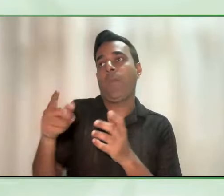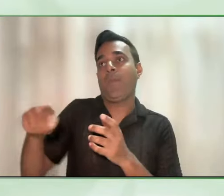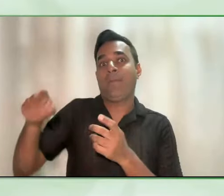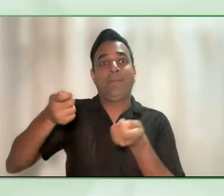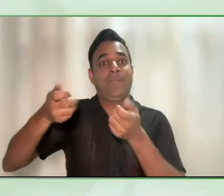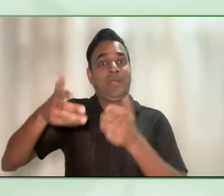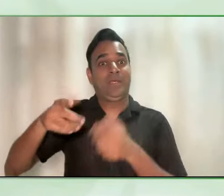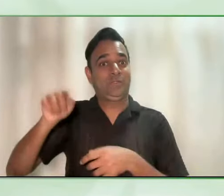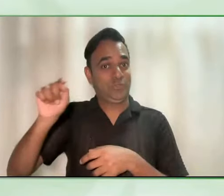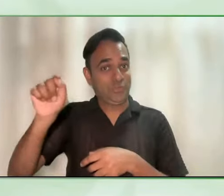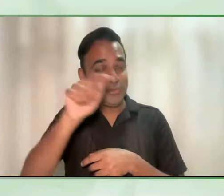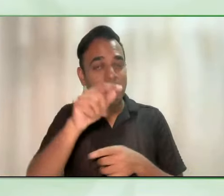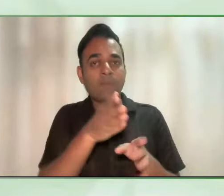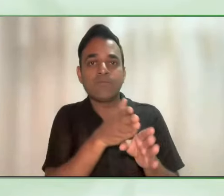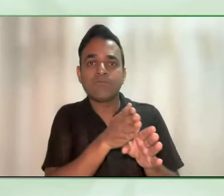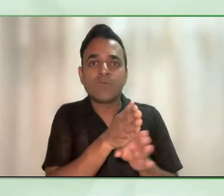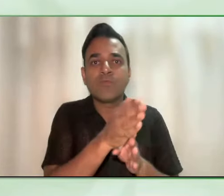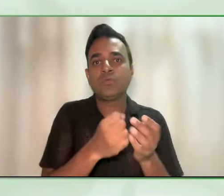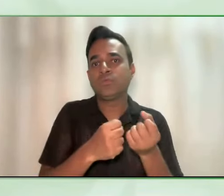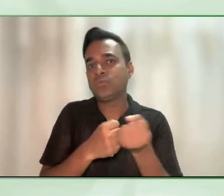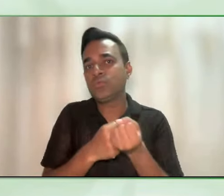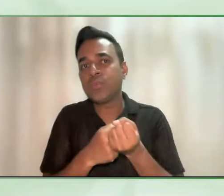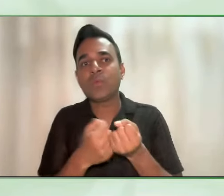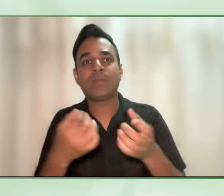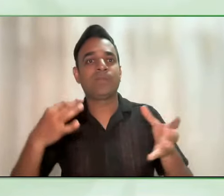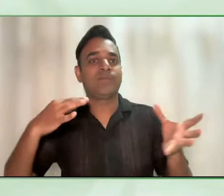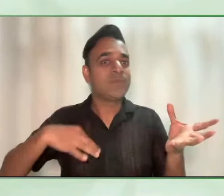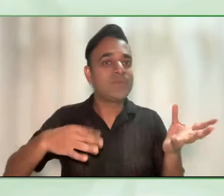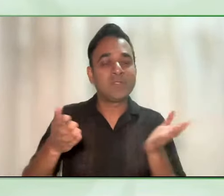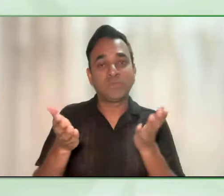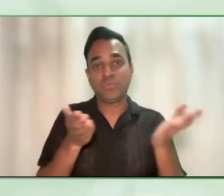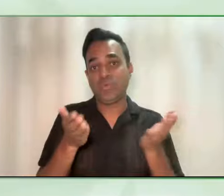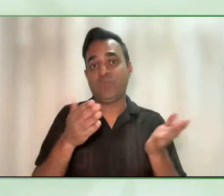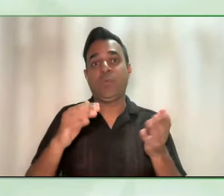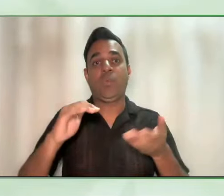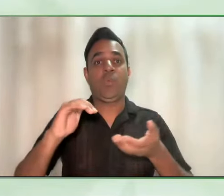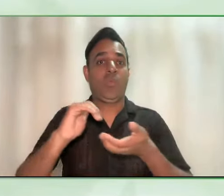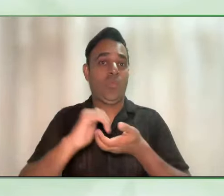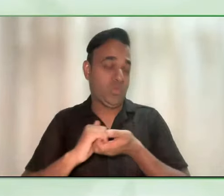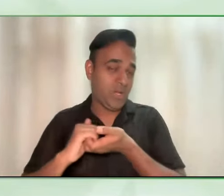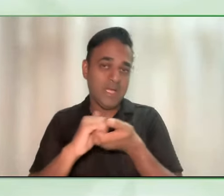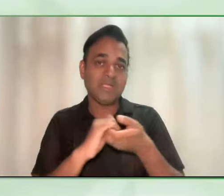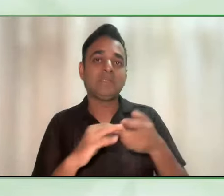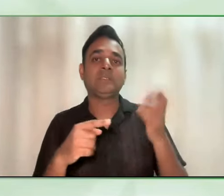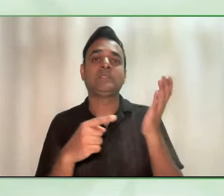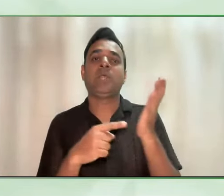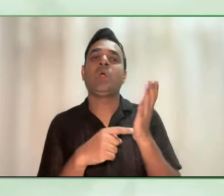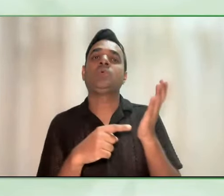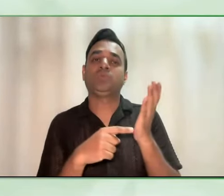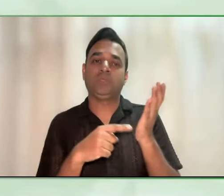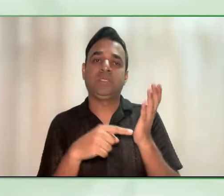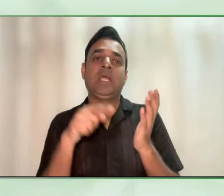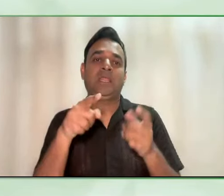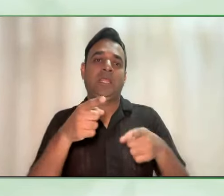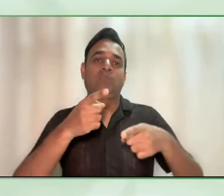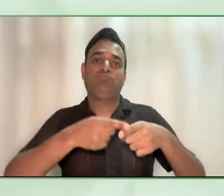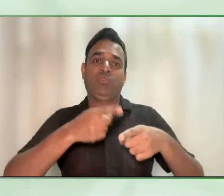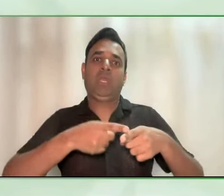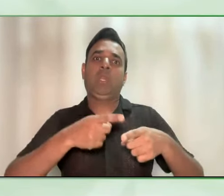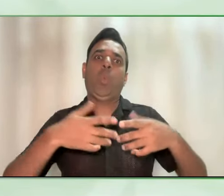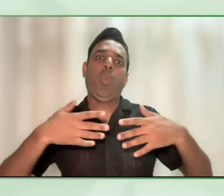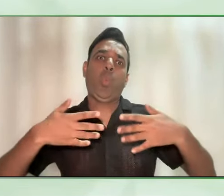The service users, mainly in the social cooperatives, because they're also older in age,